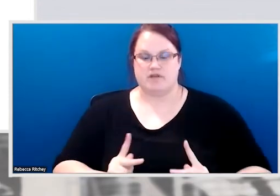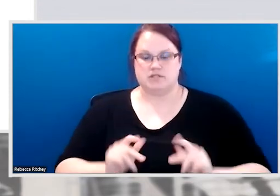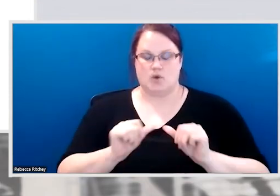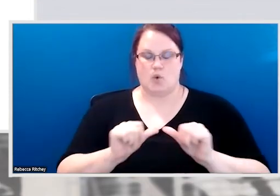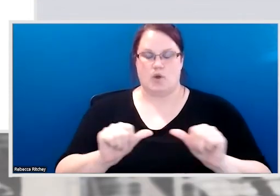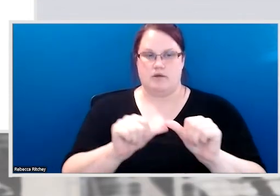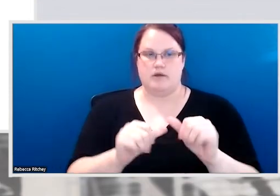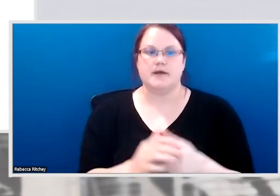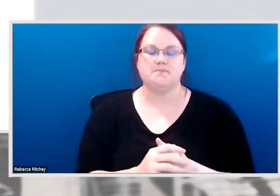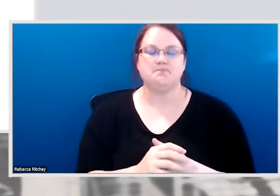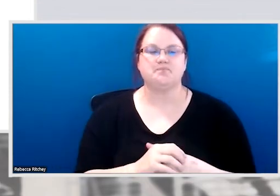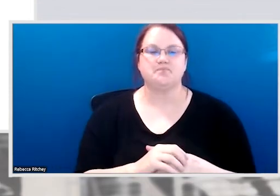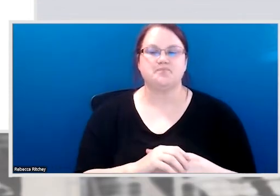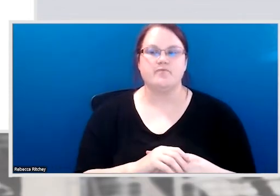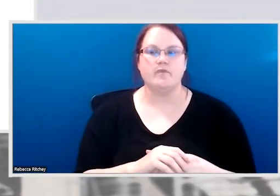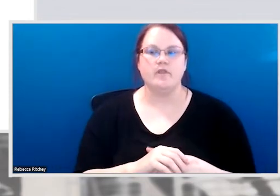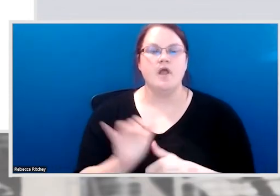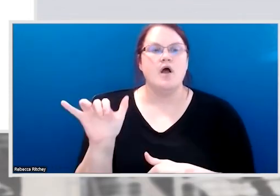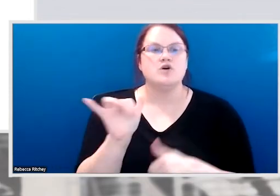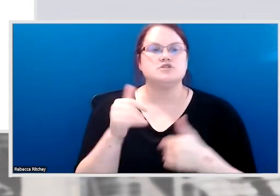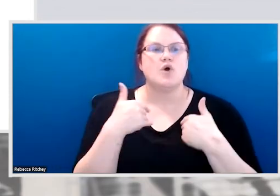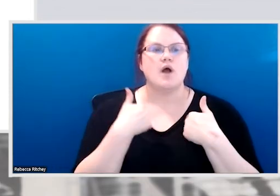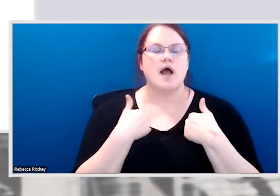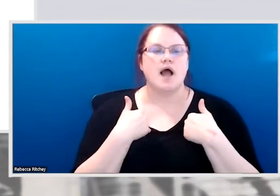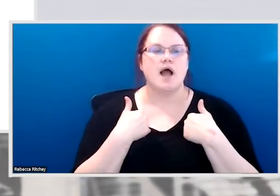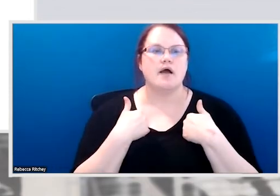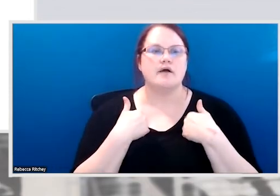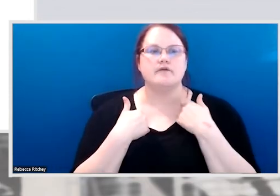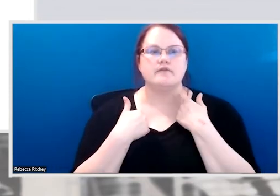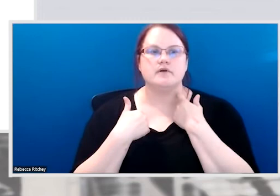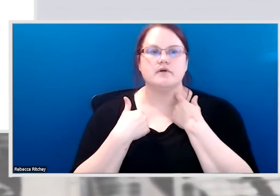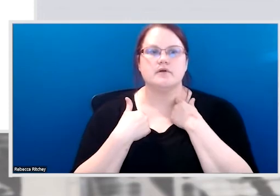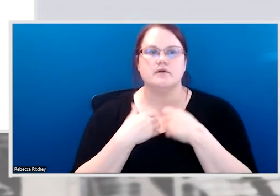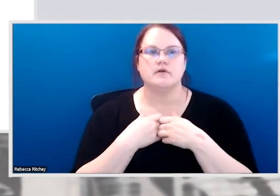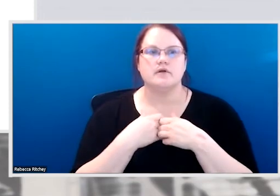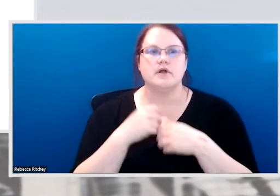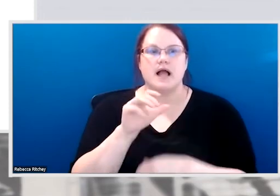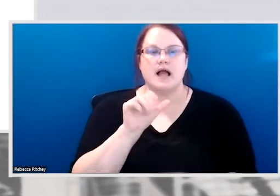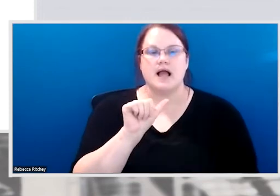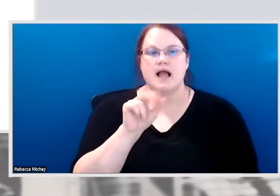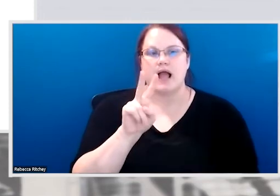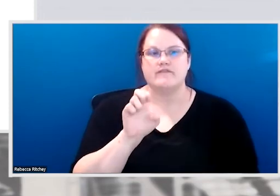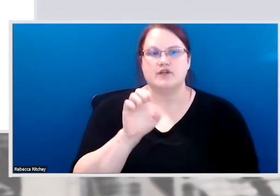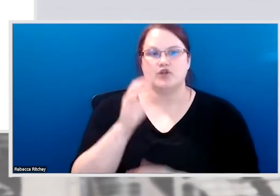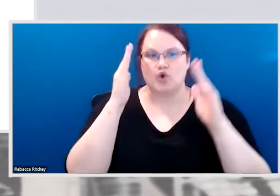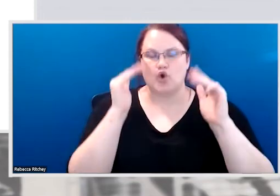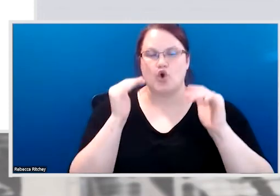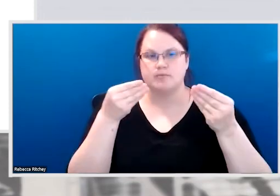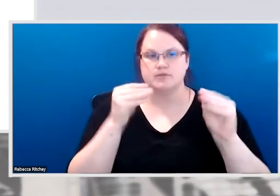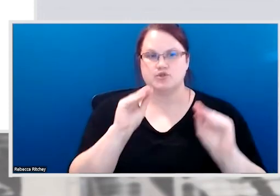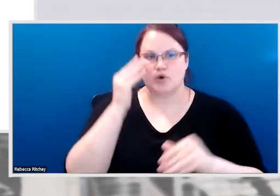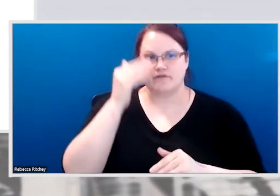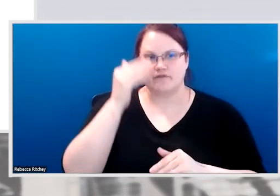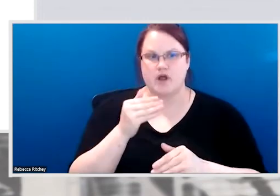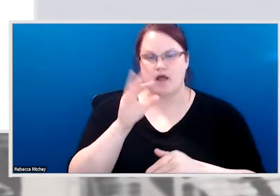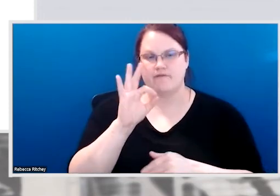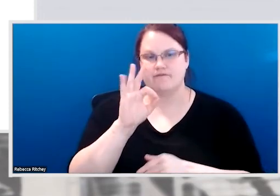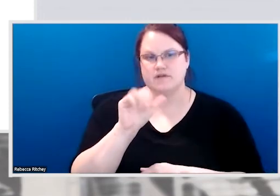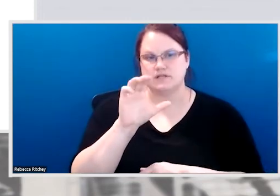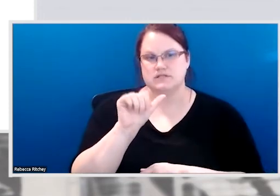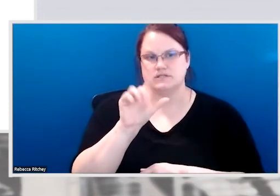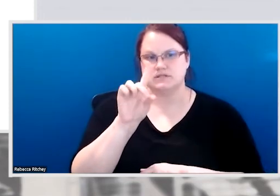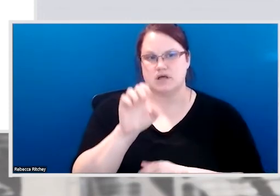also have our Avenues of Hope Storefront Facade Program, which is